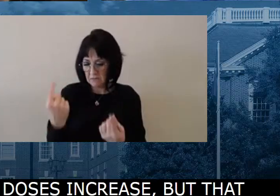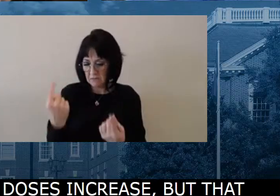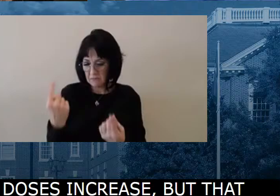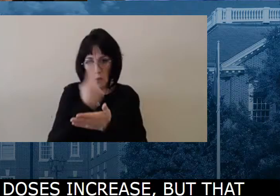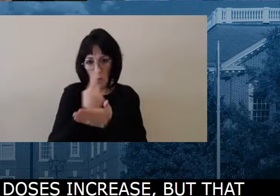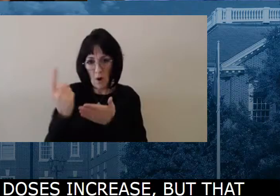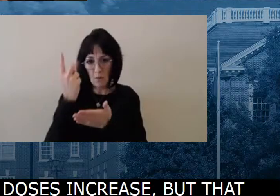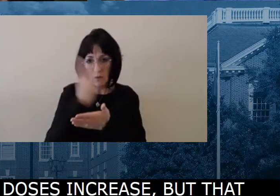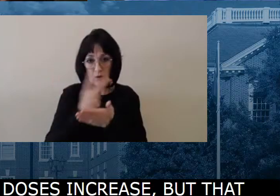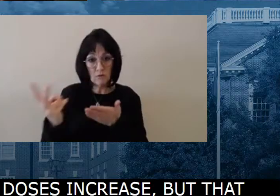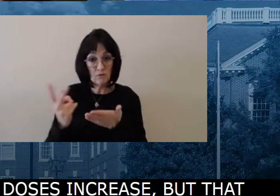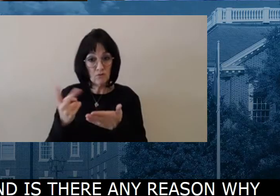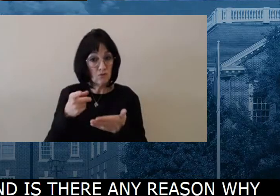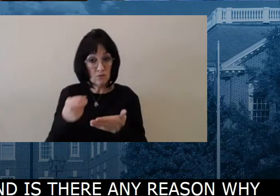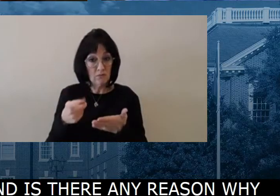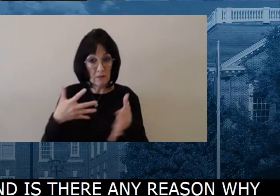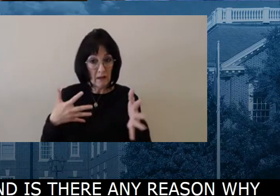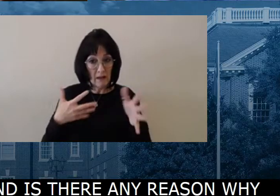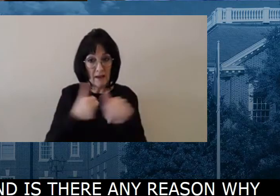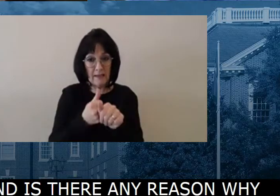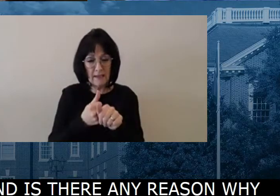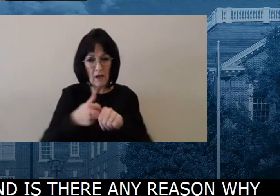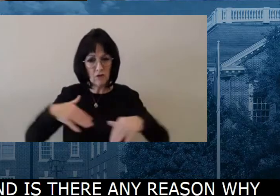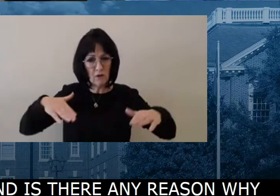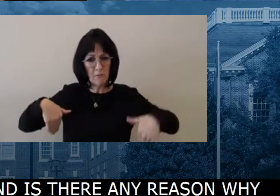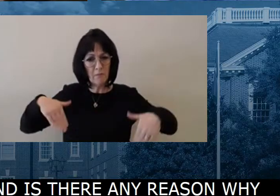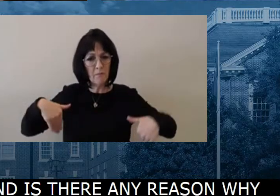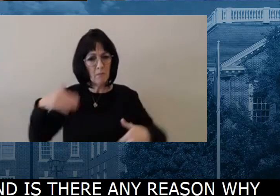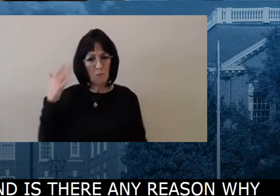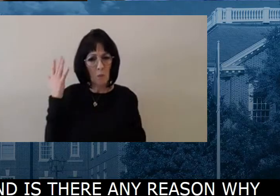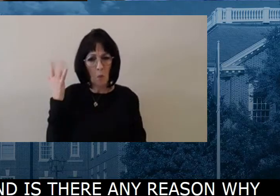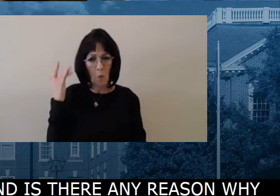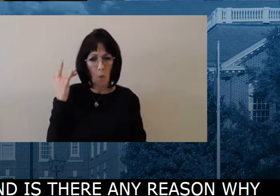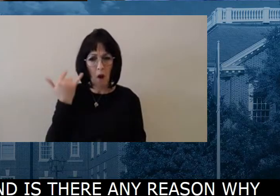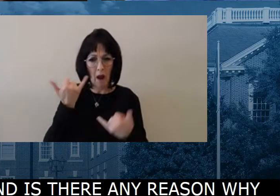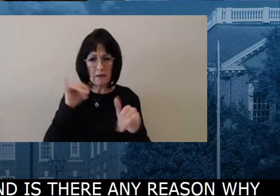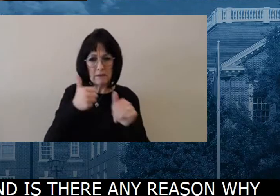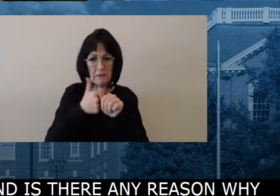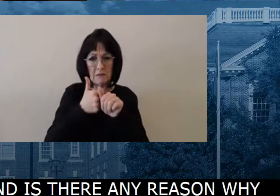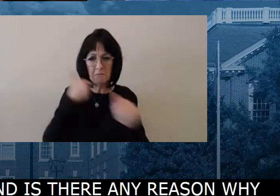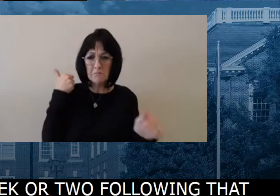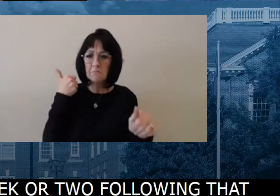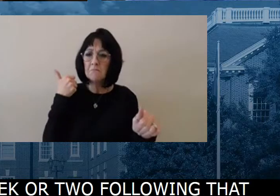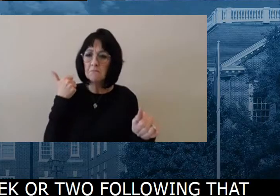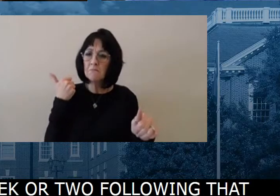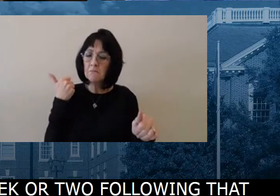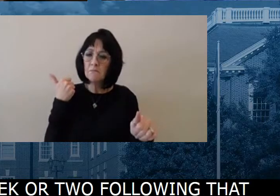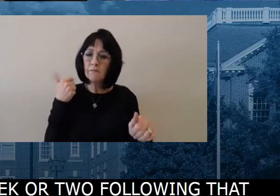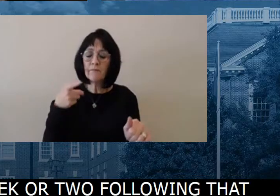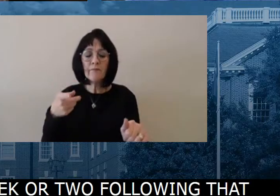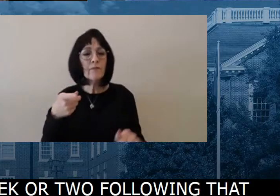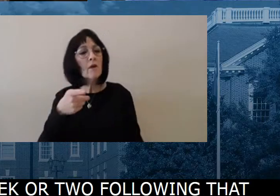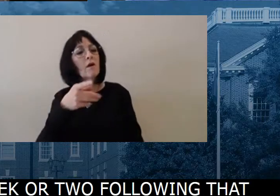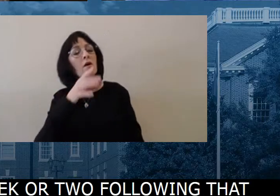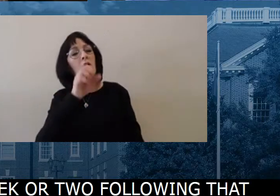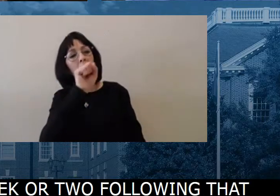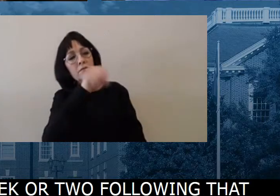reasons for why there's several thousand doses still unused? Yeah, well, some of those